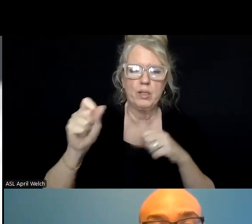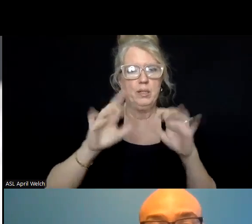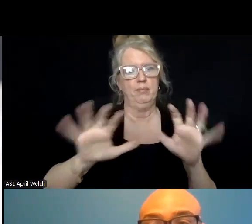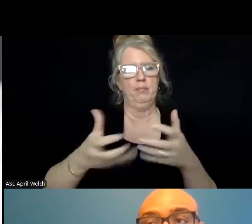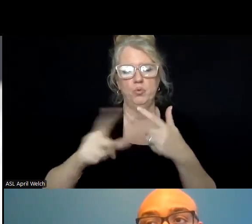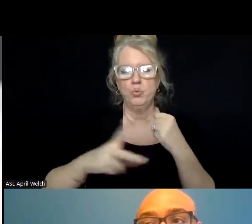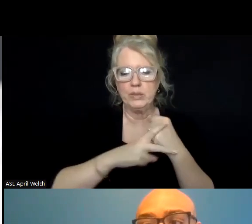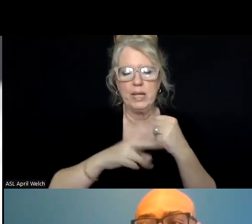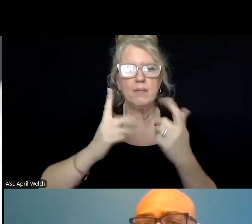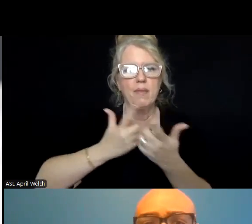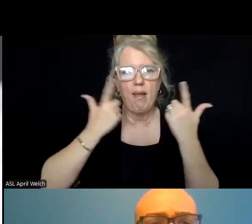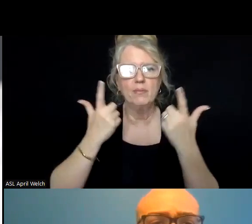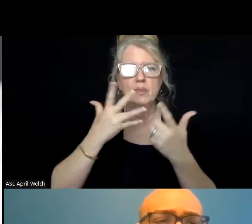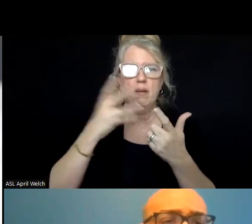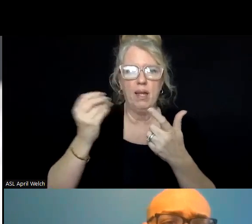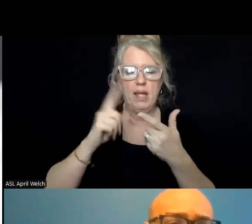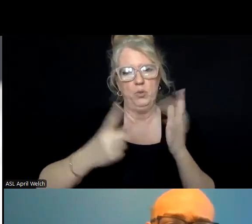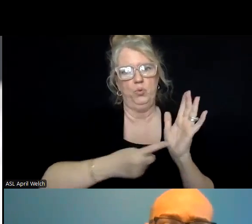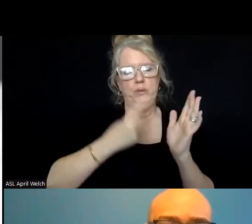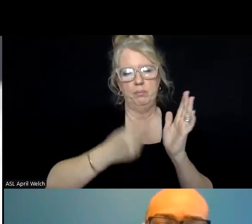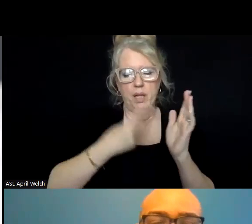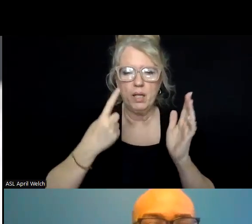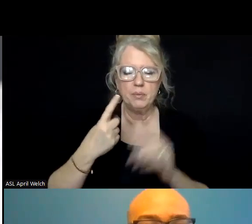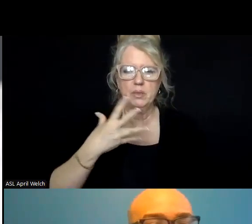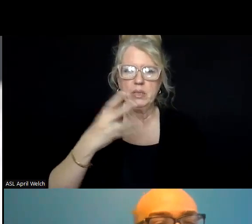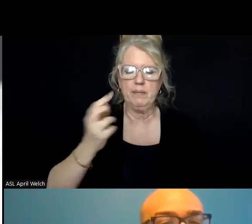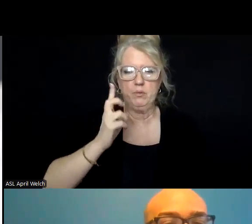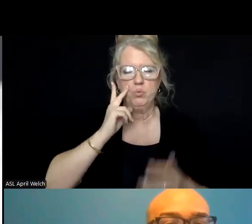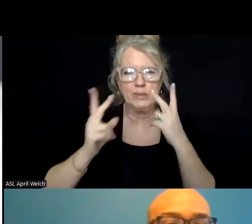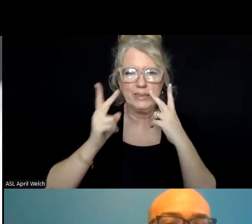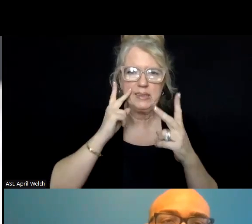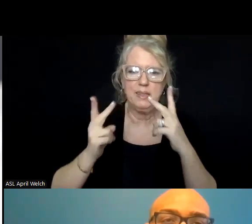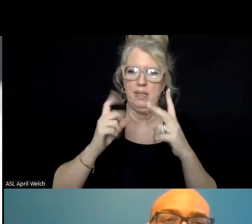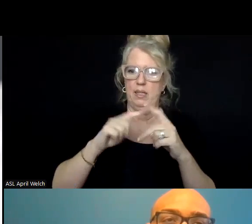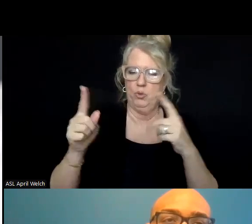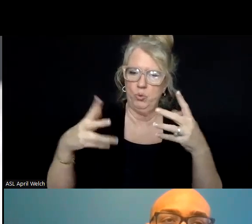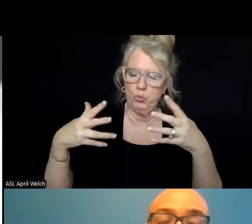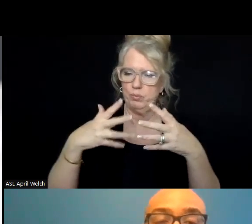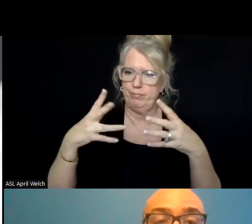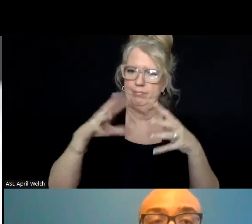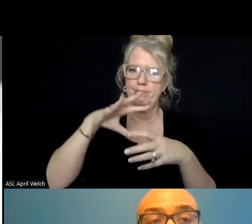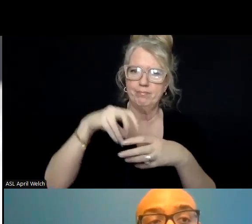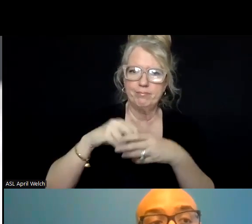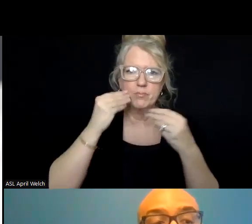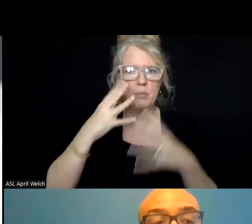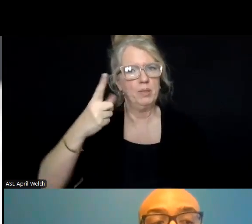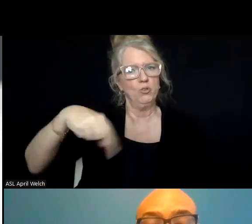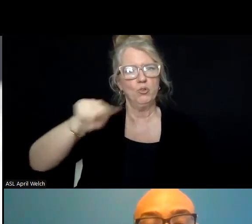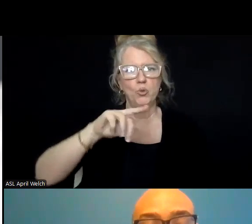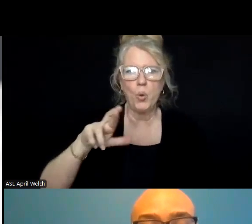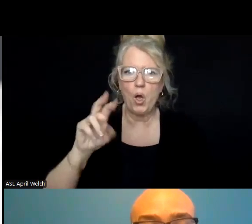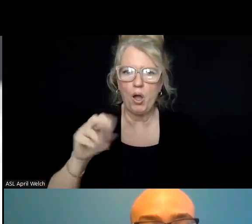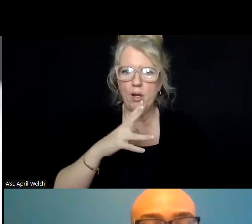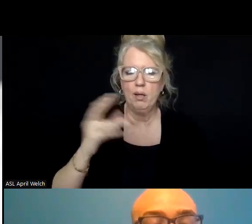save lives. And I know sometimes it's hard to see that or kind of come to grips with that, but you all are, and you're